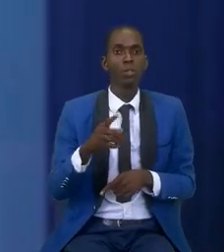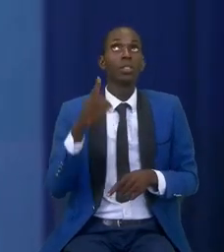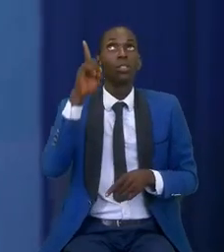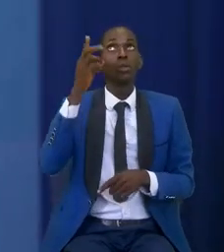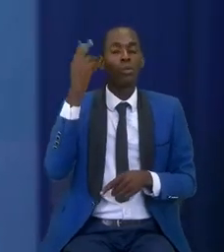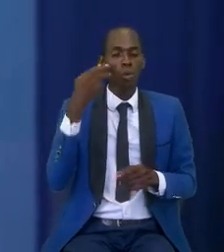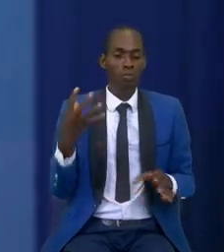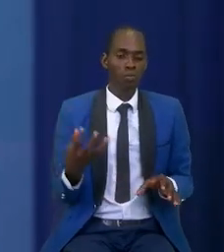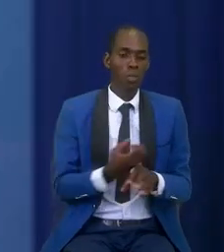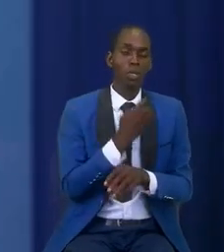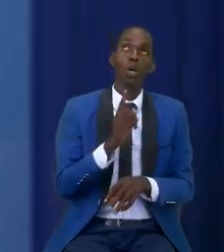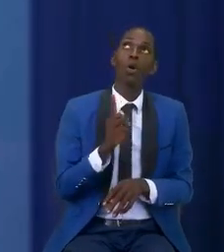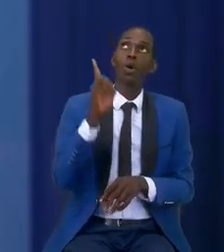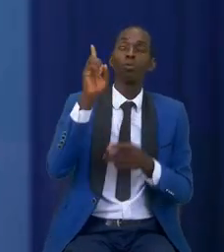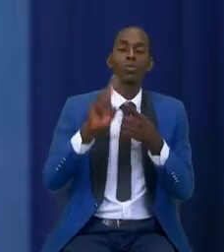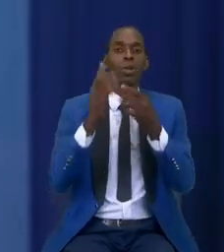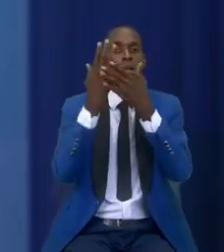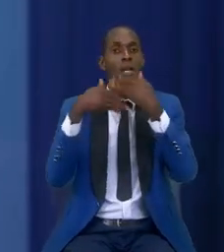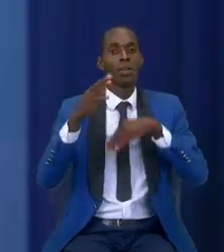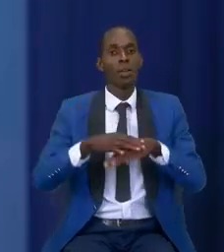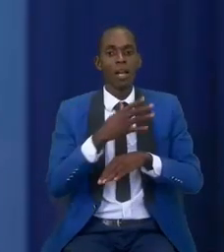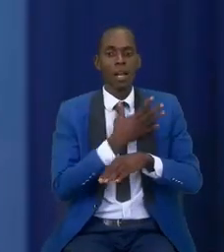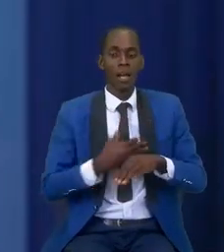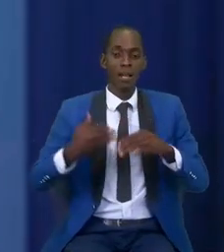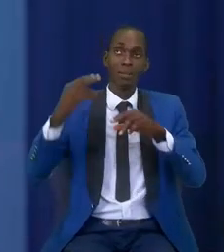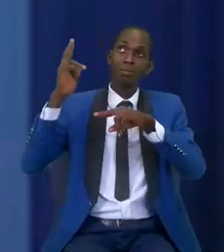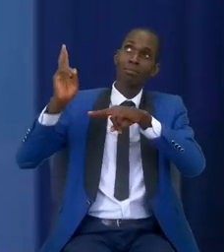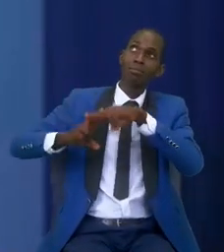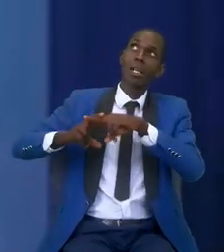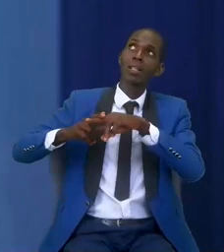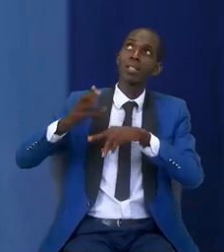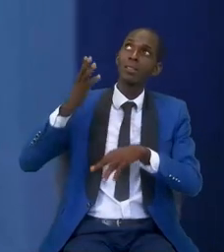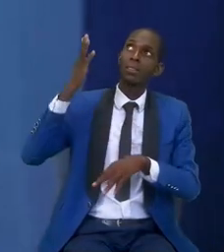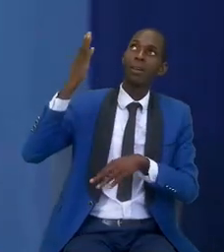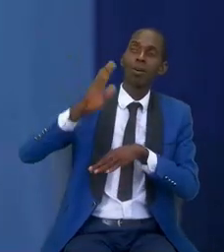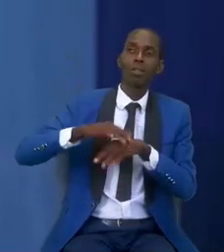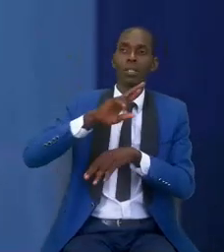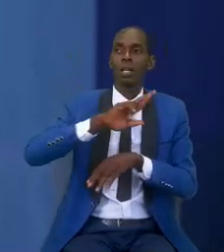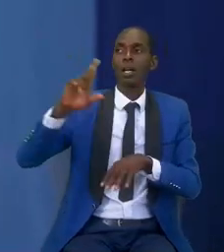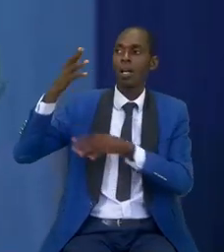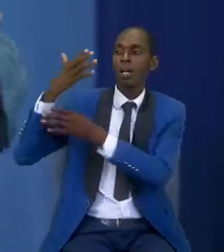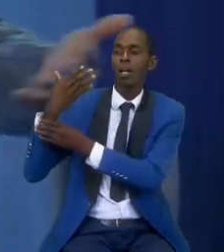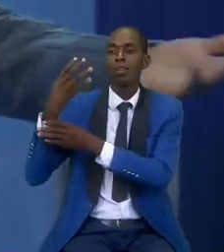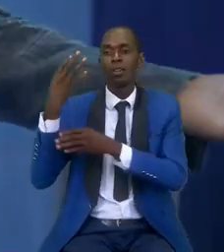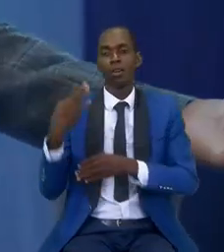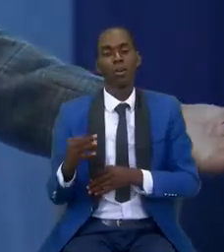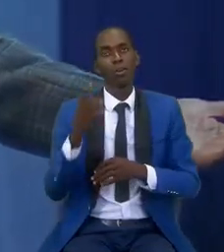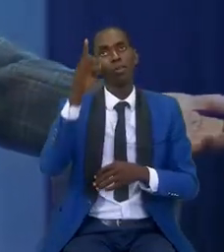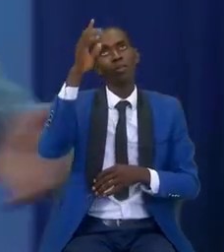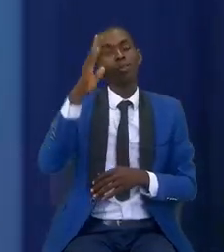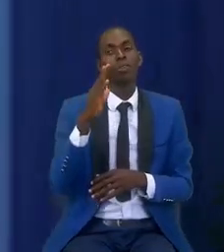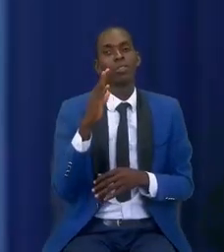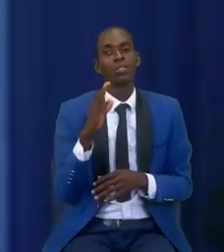on the right hands of God is finished now his provided salvation is